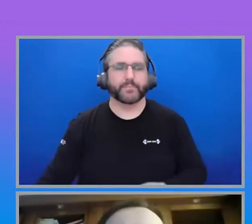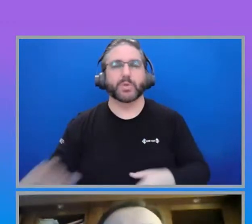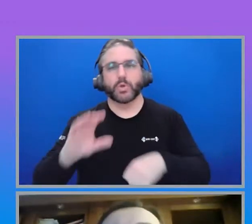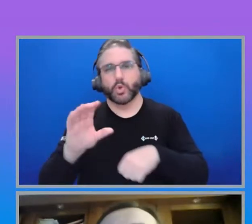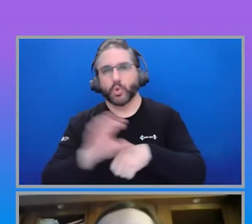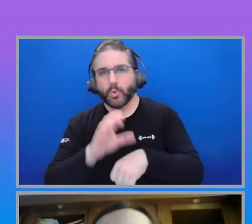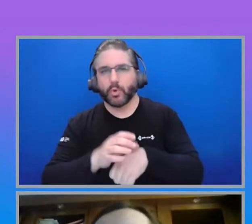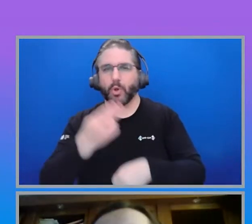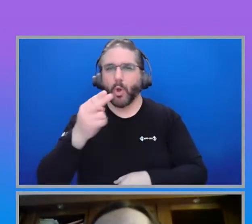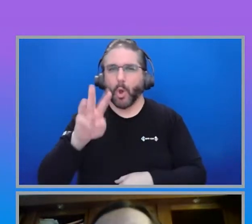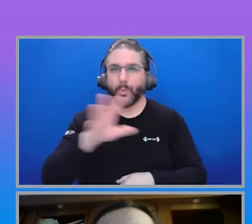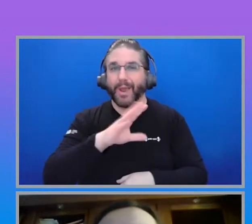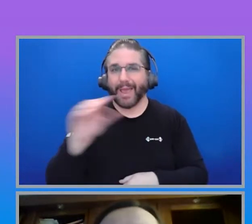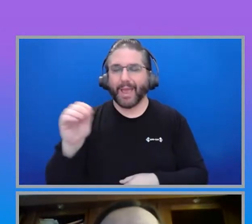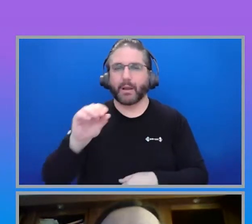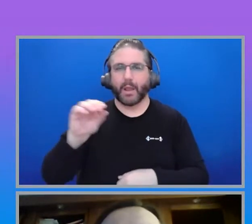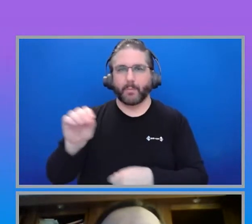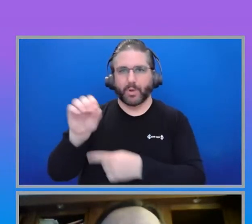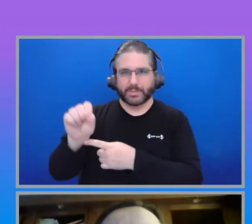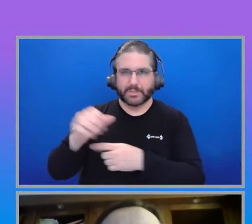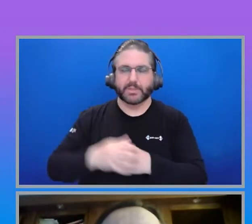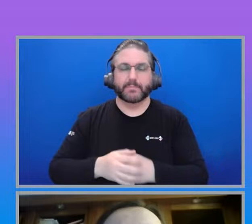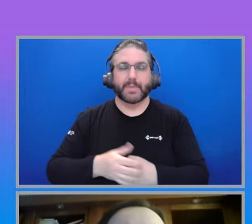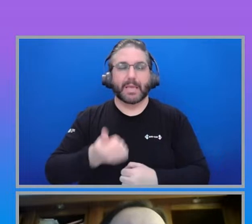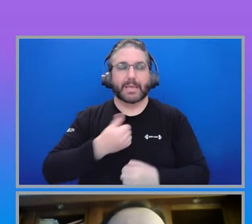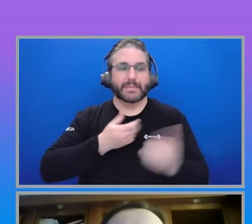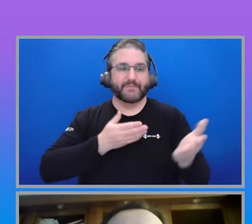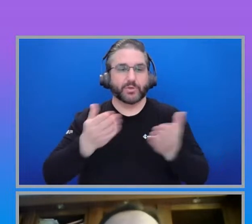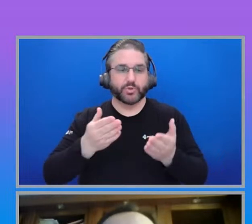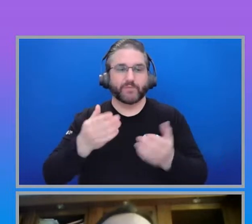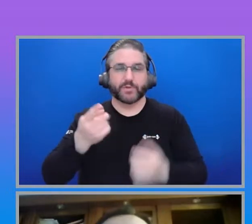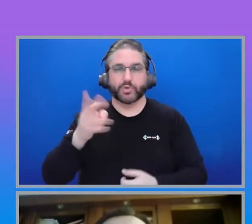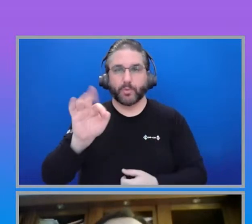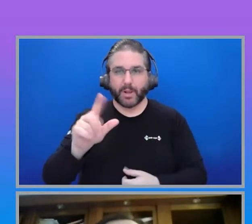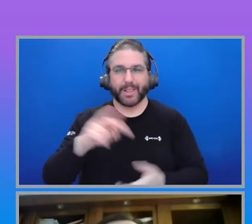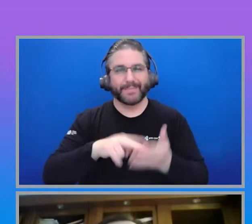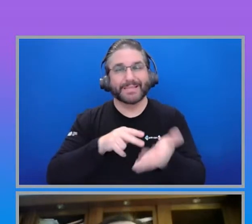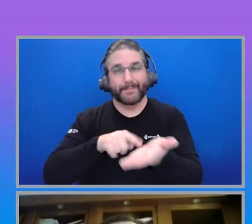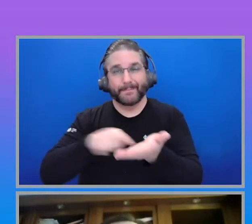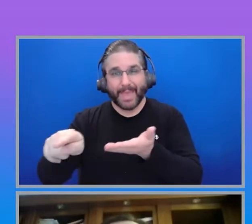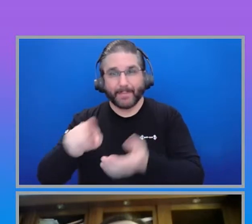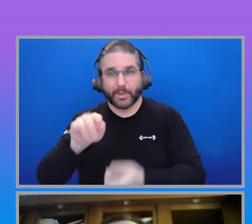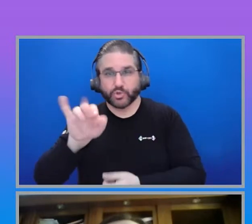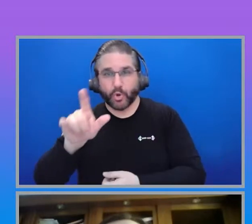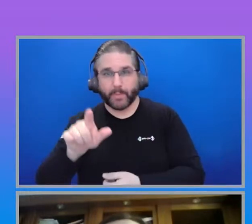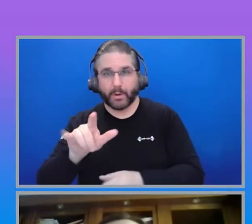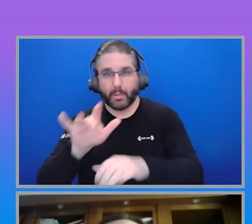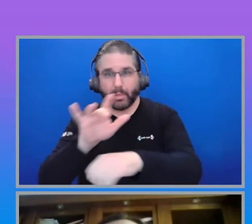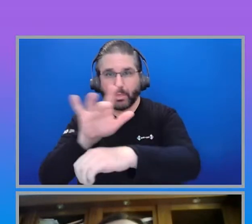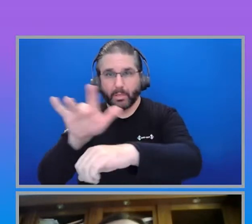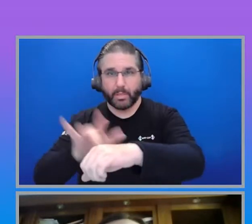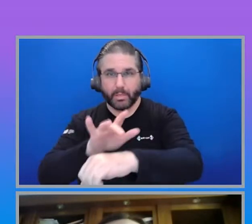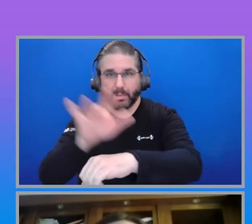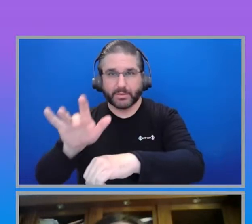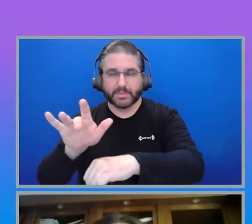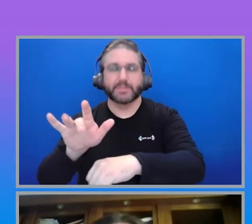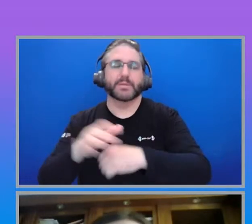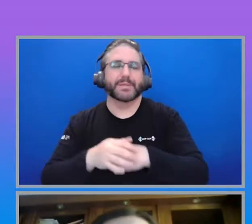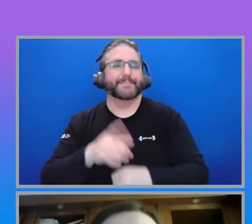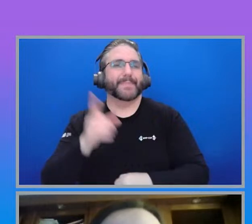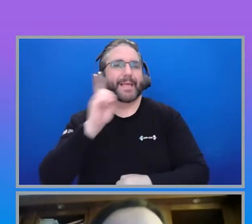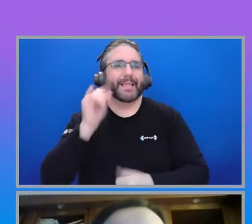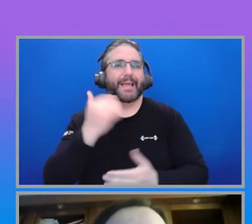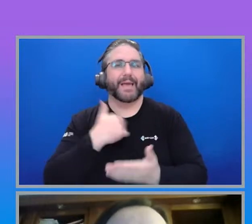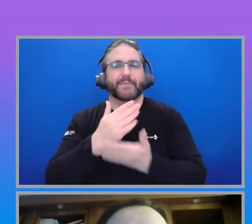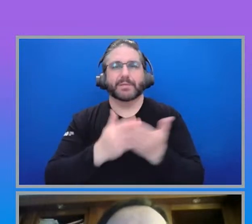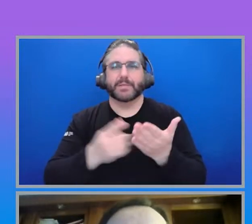systems, self-service terminals, including all payment terminals, and we are talking about terminals dedicated to the provisions of the services